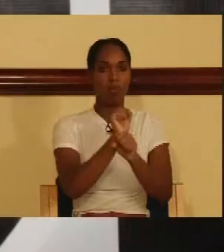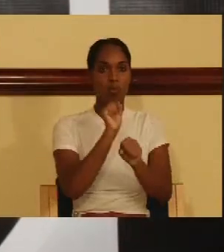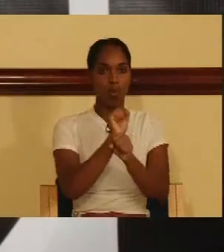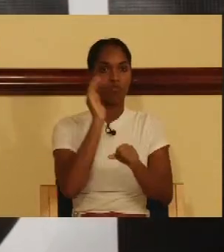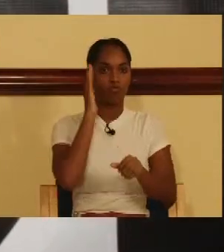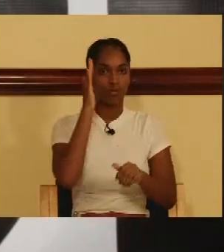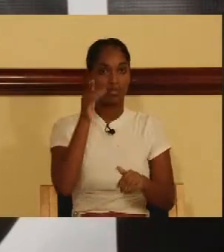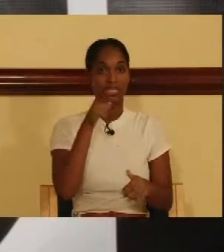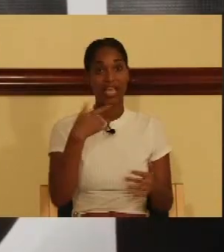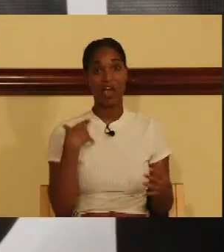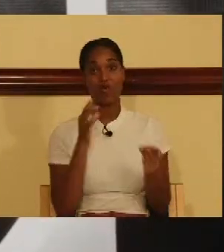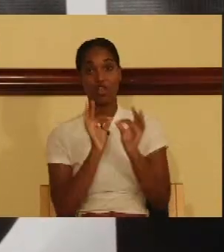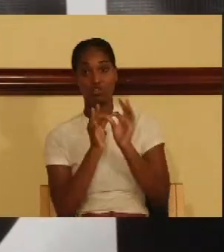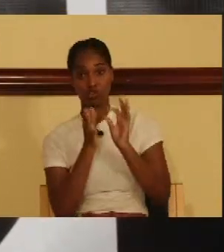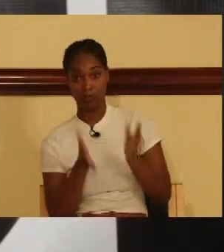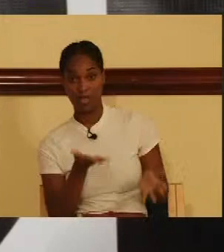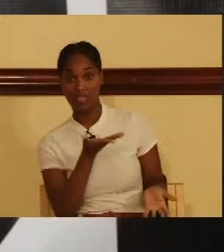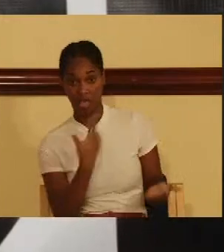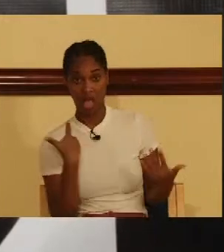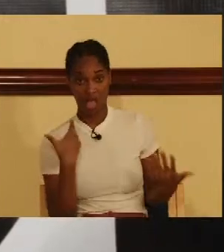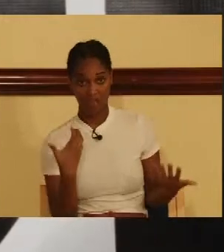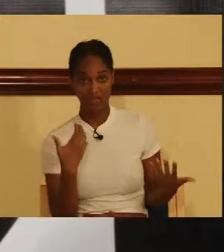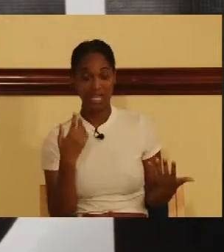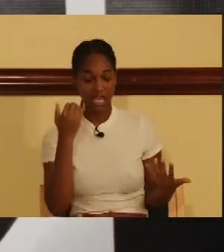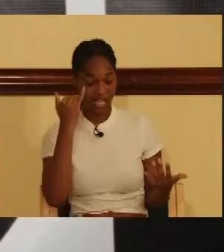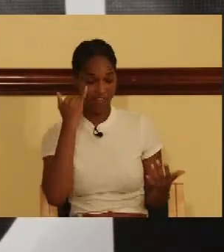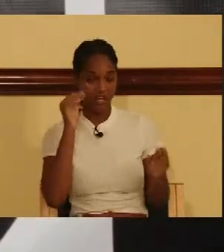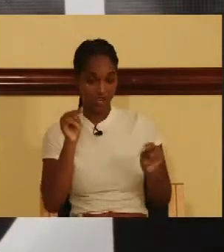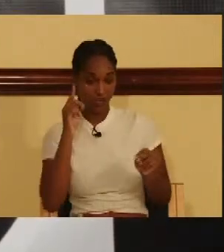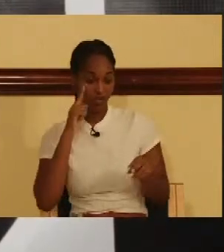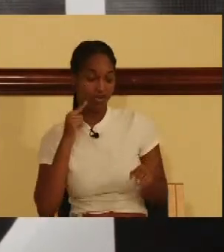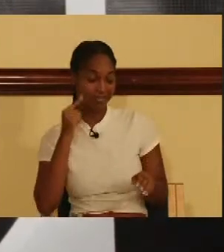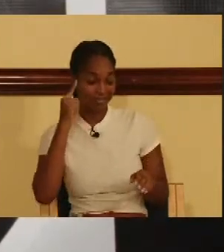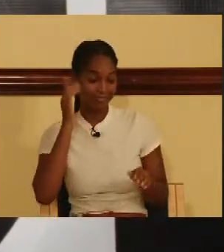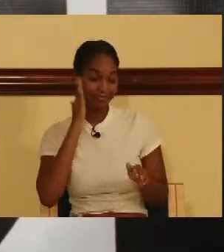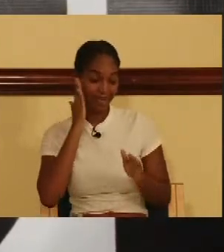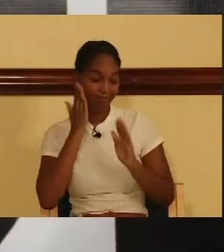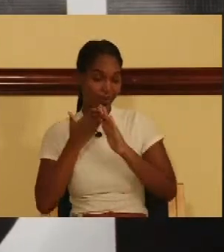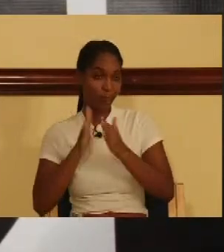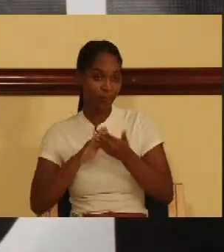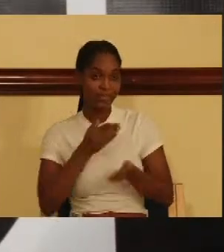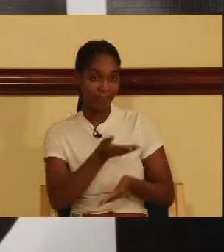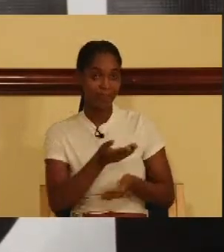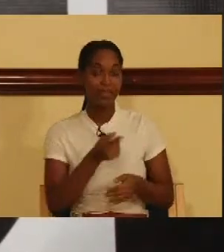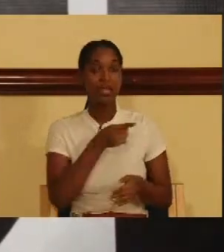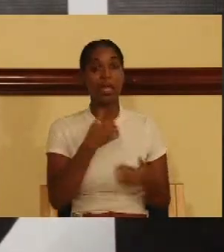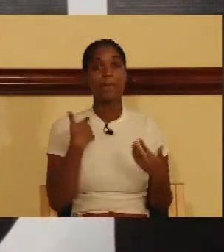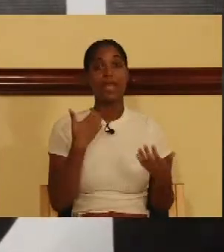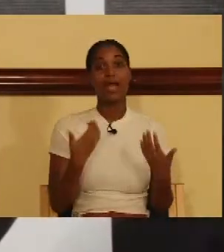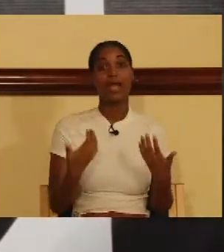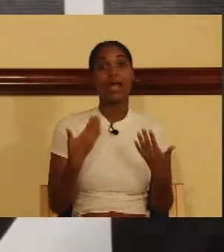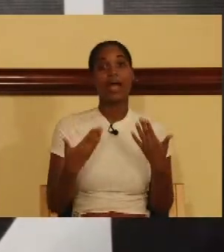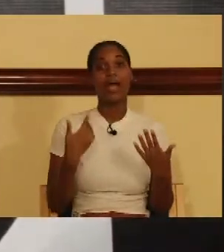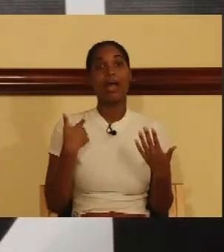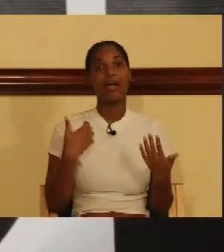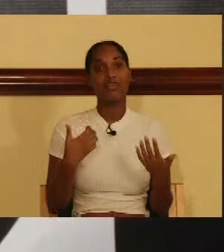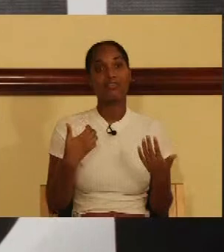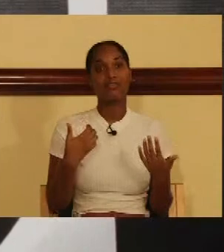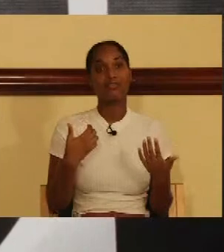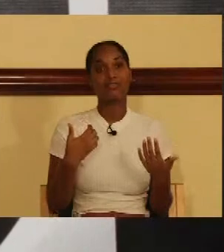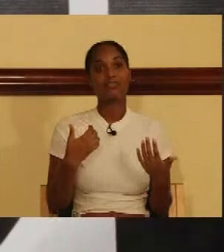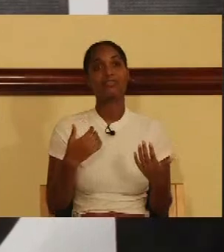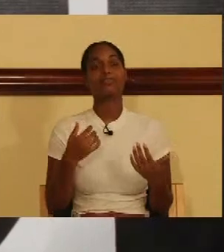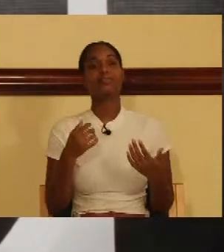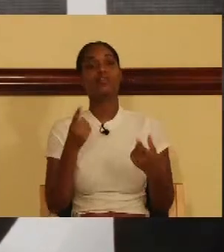have interpreters if necessary for our deaf community. These persons may have shadows for when they're